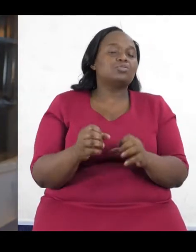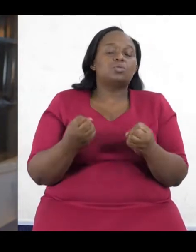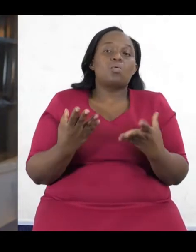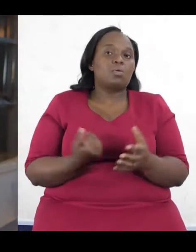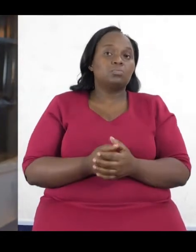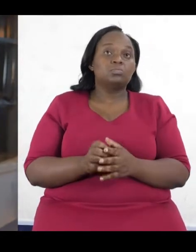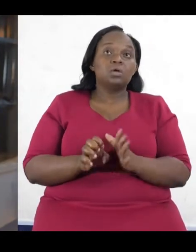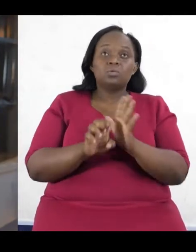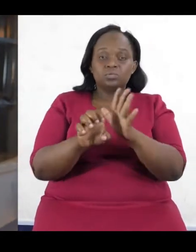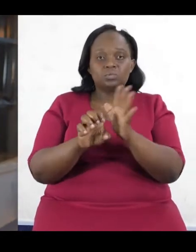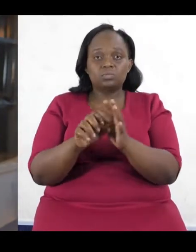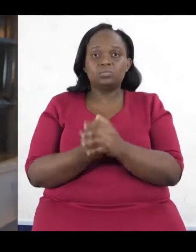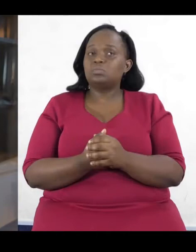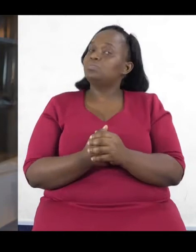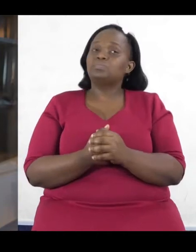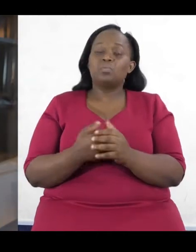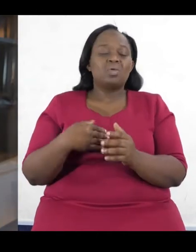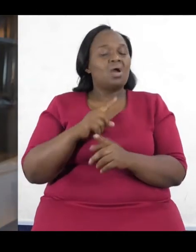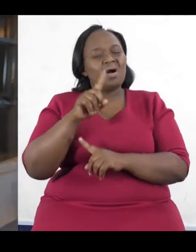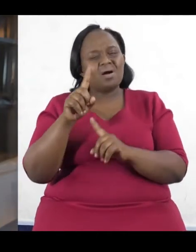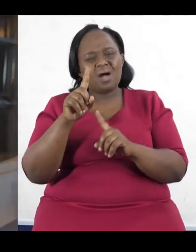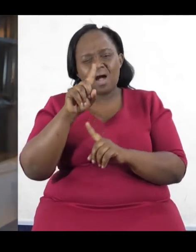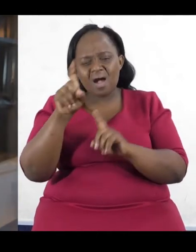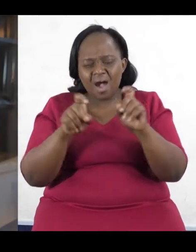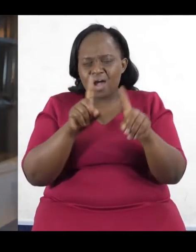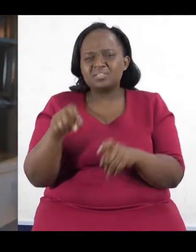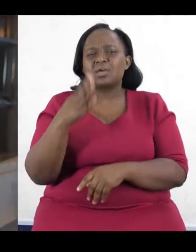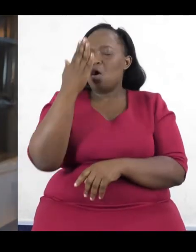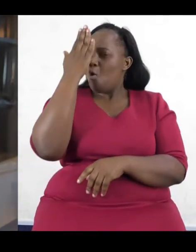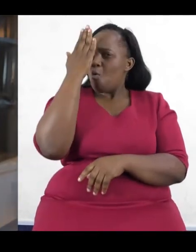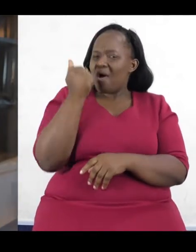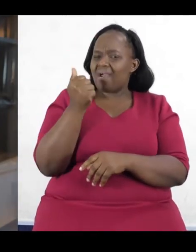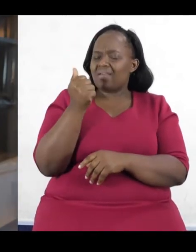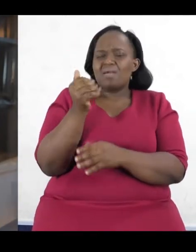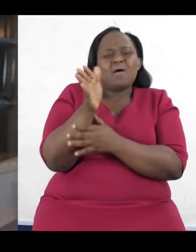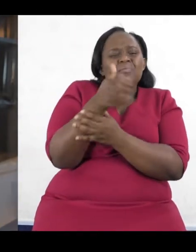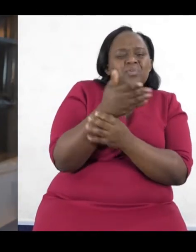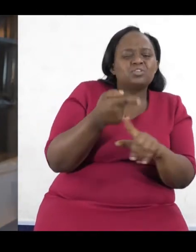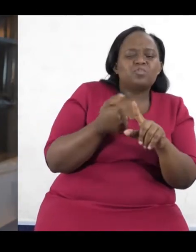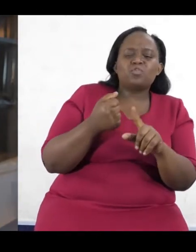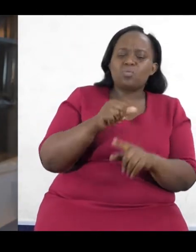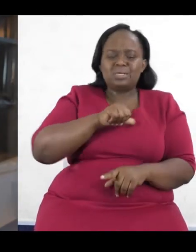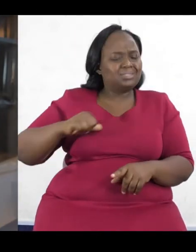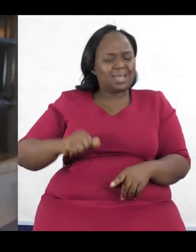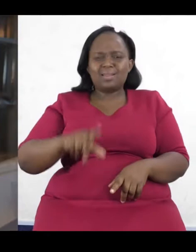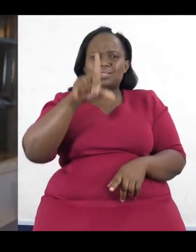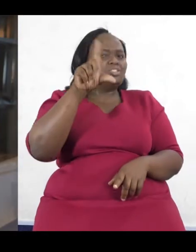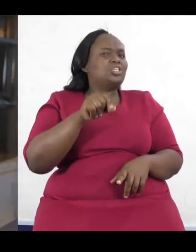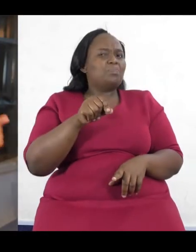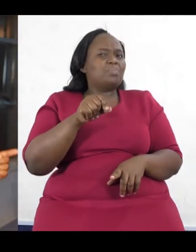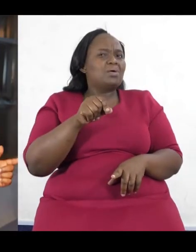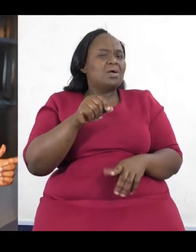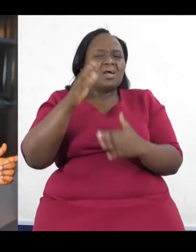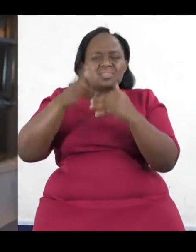example, why, and I always ask again, why should a fish from China be cheap than a fish